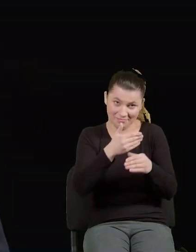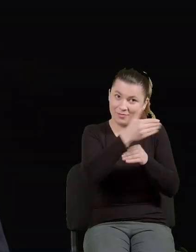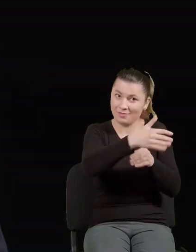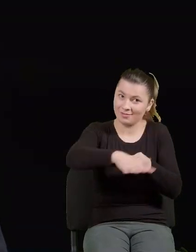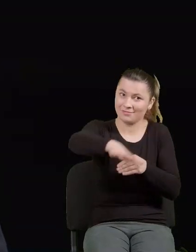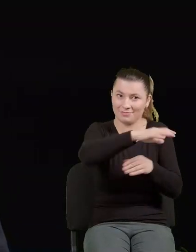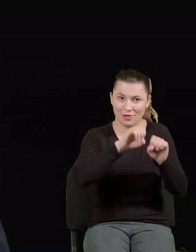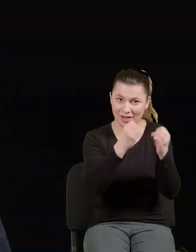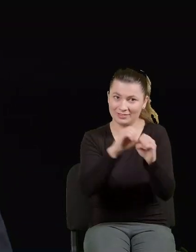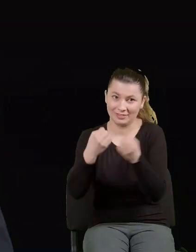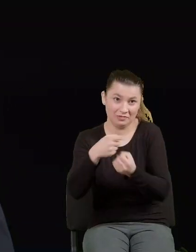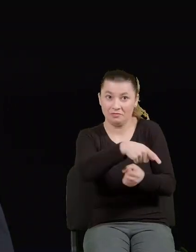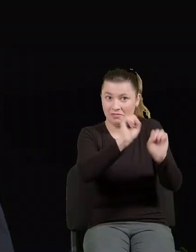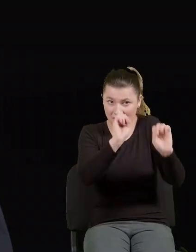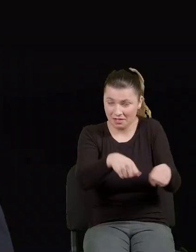environmental protection.